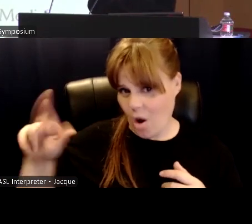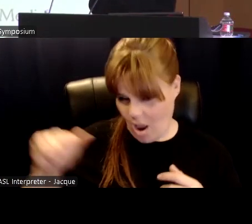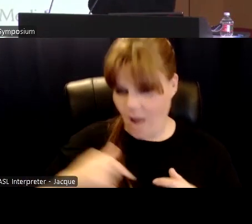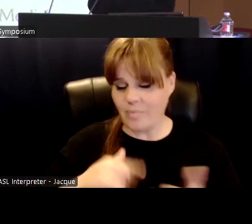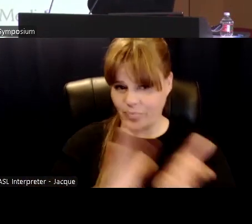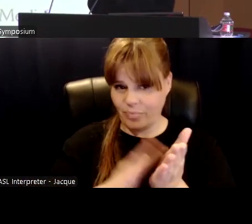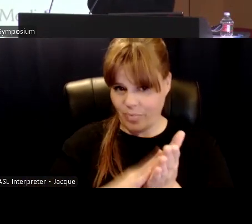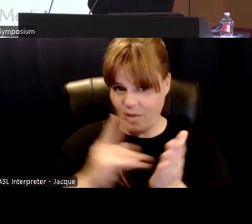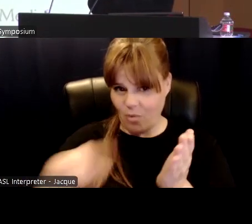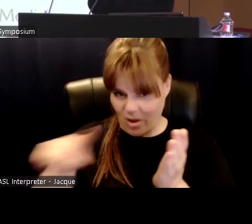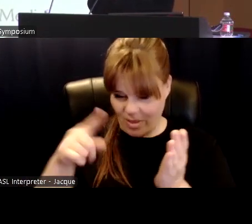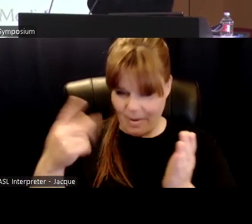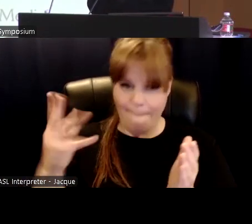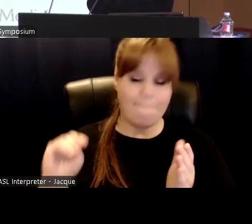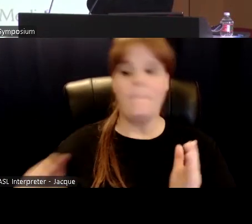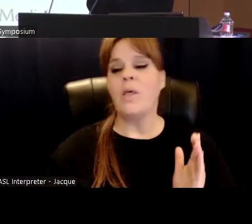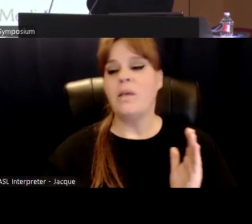her.